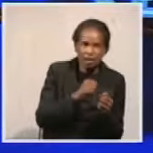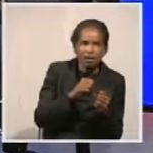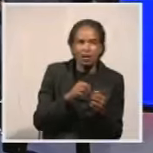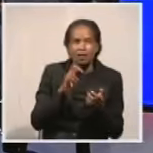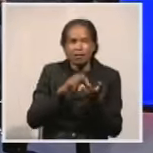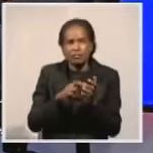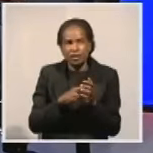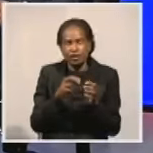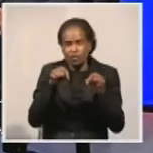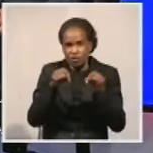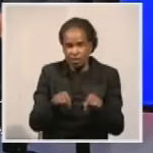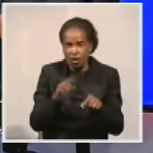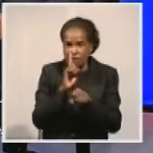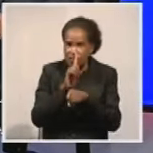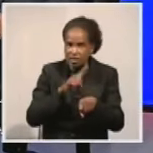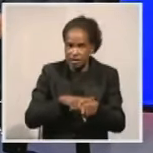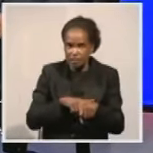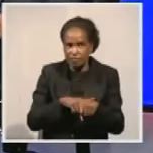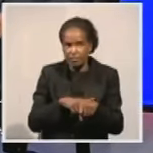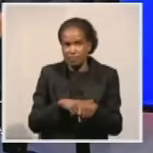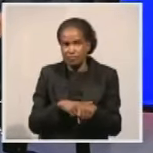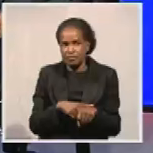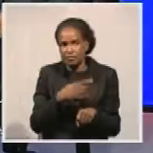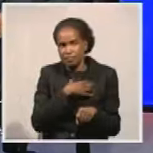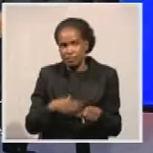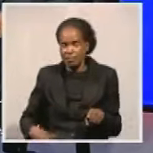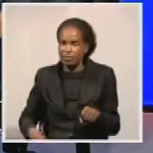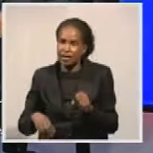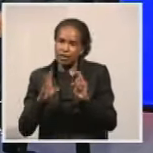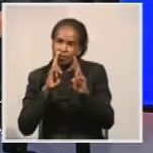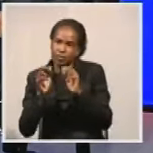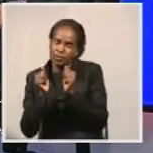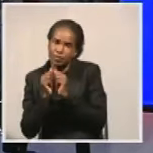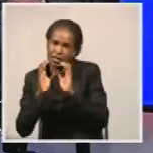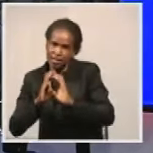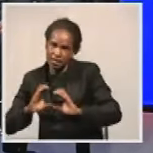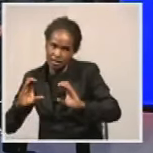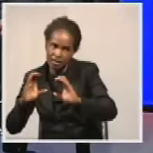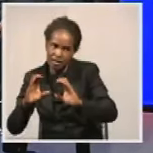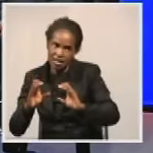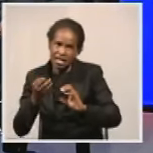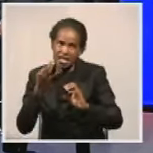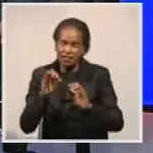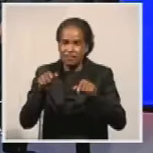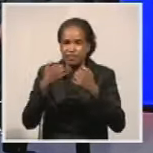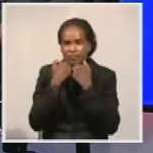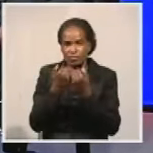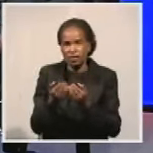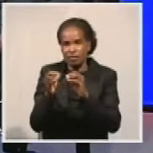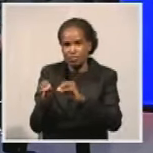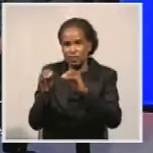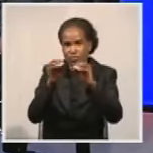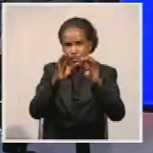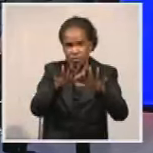it an executive president, but cabinet, he will do it in consultation with cabinet. If it's something important, it must go to parliament. Yeah. Mm. If you